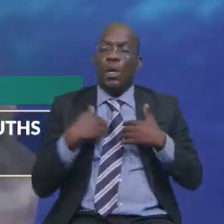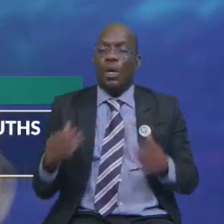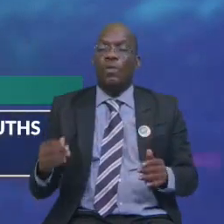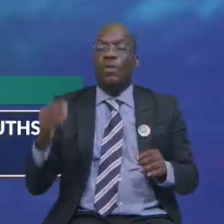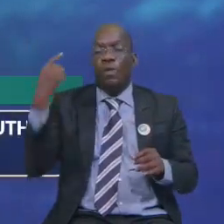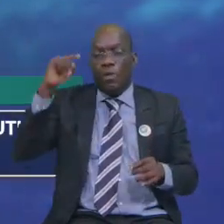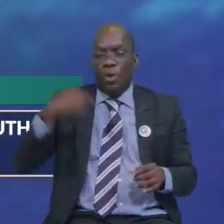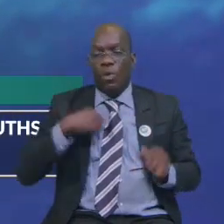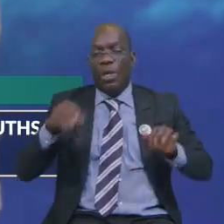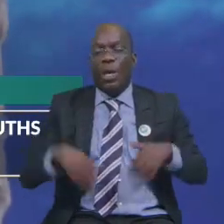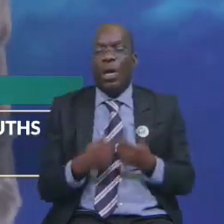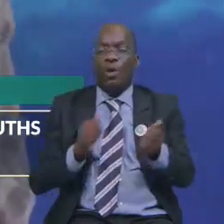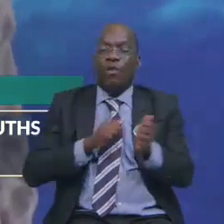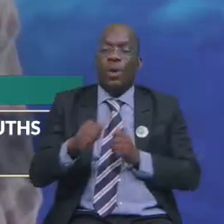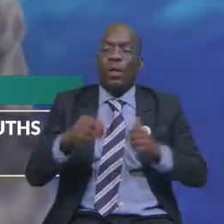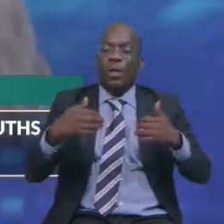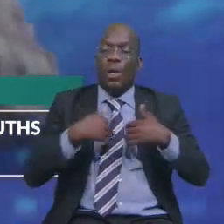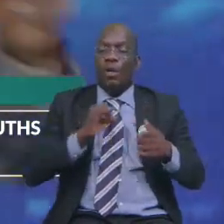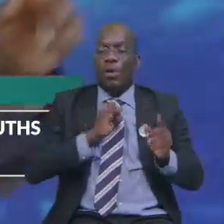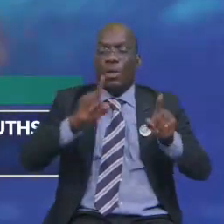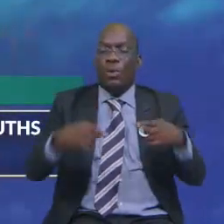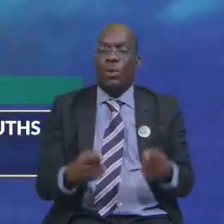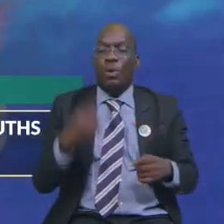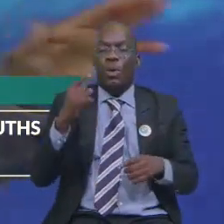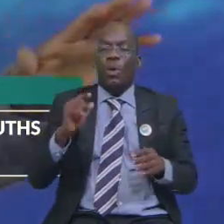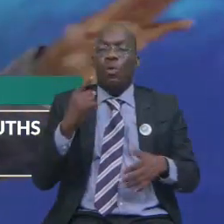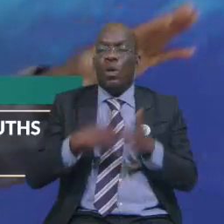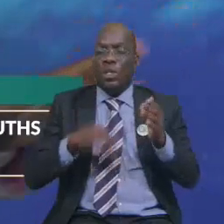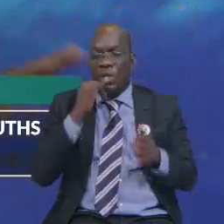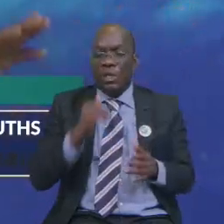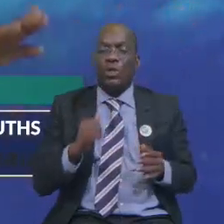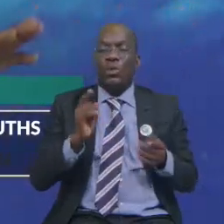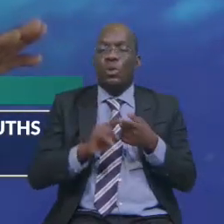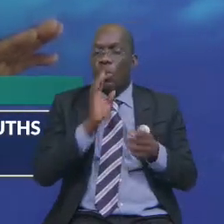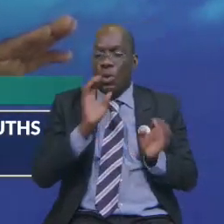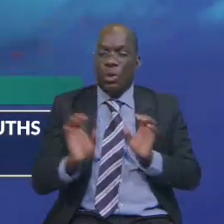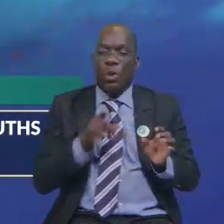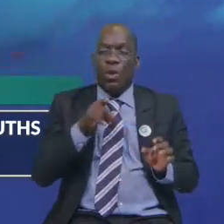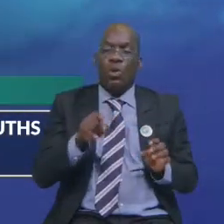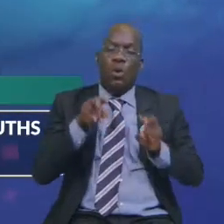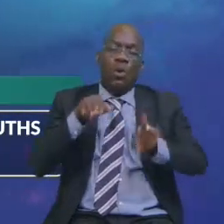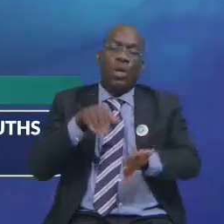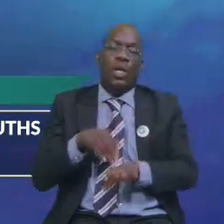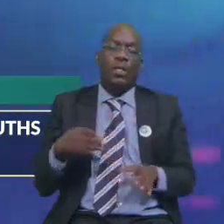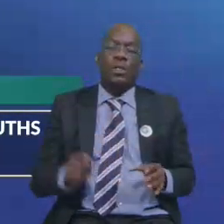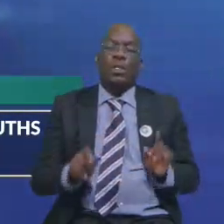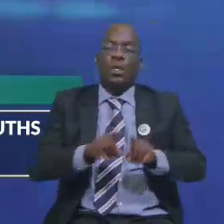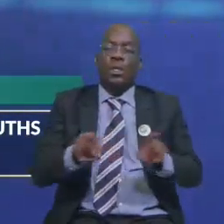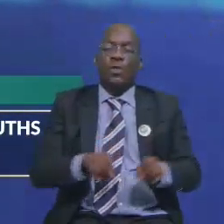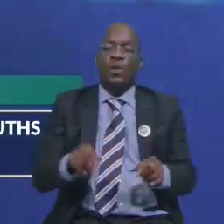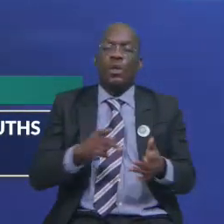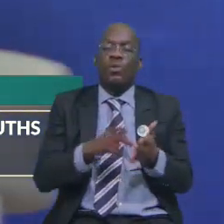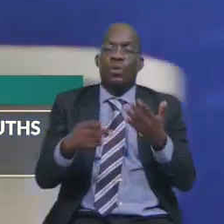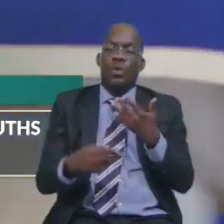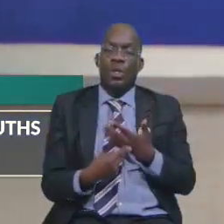gone? How much remains? You look at if there are different projects you are handling. Project